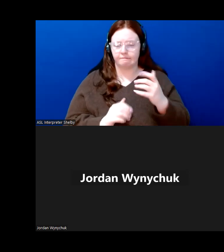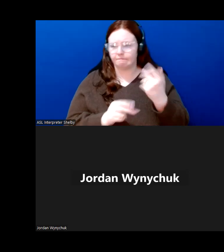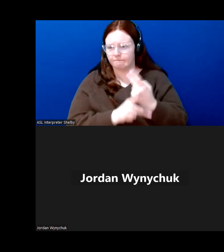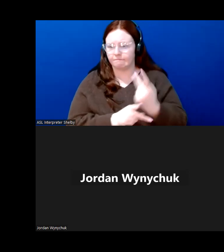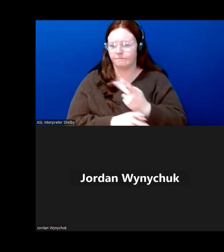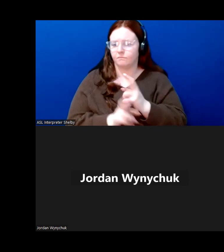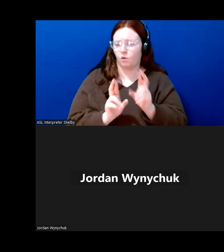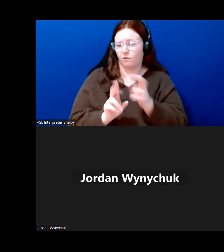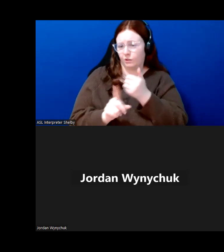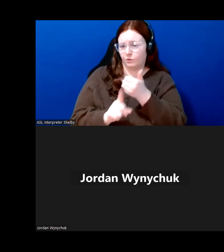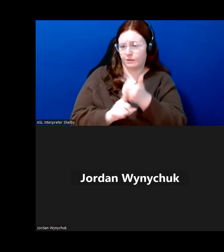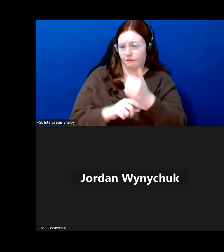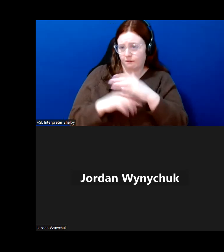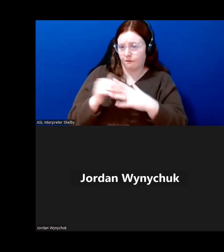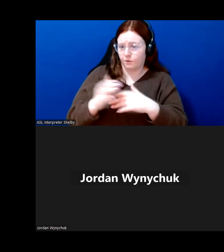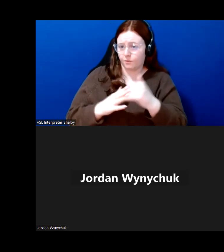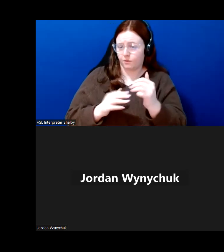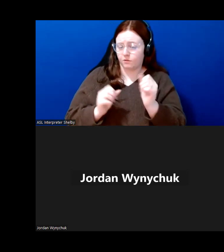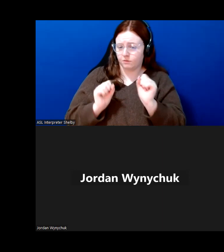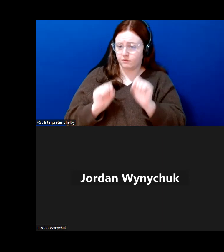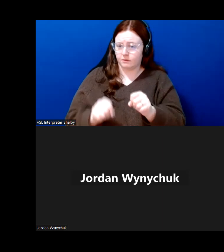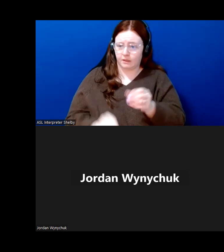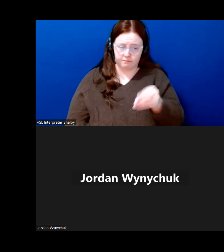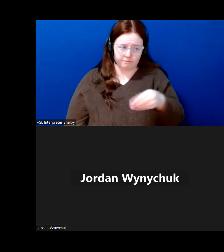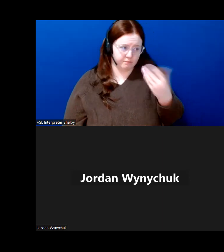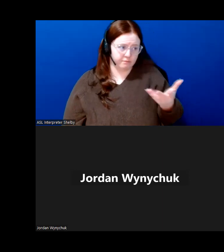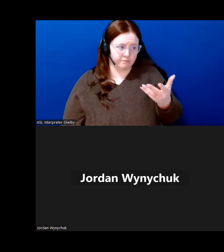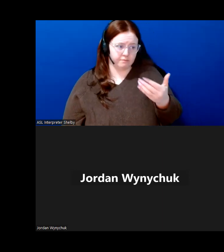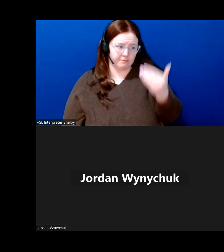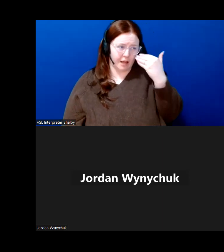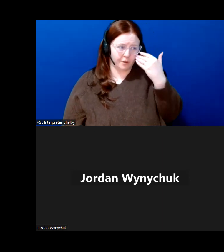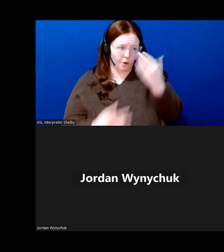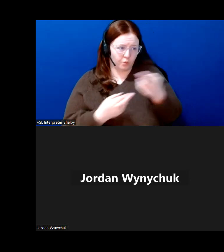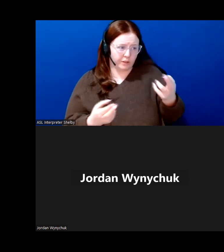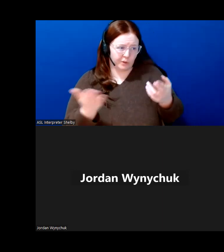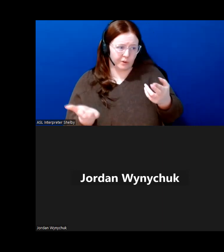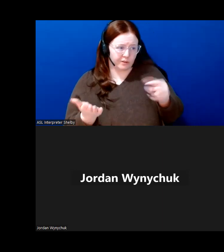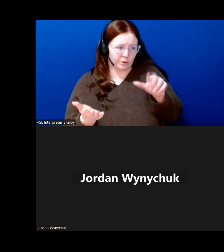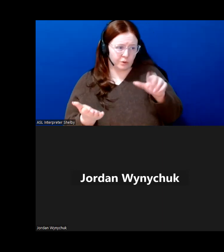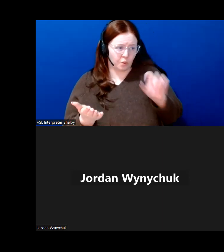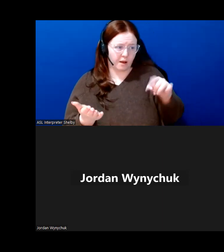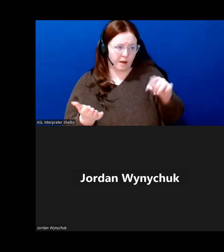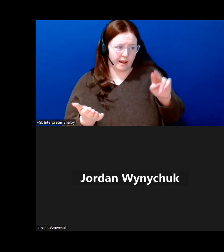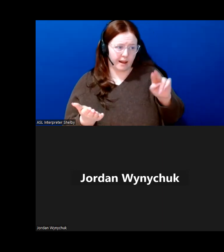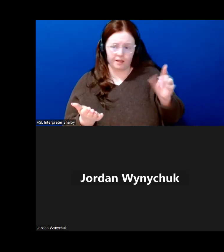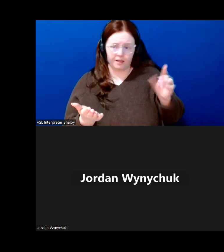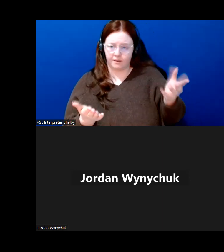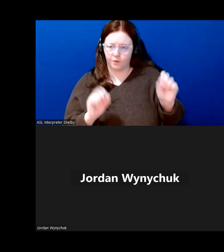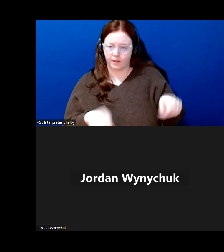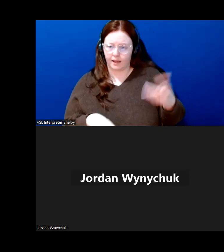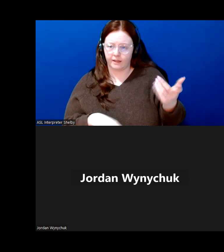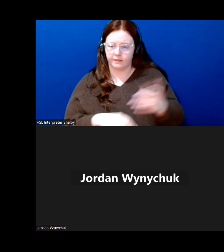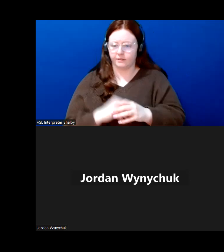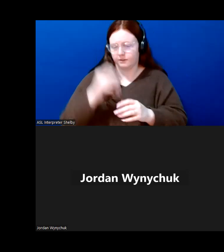feel comfortable enough to offer Quadrangle NL as a resource type thing. I think